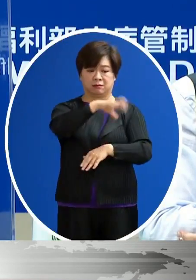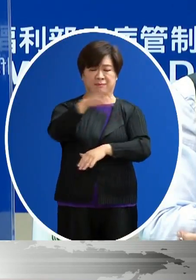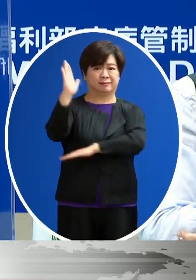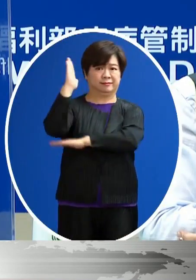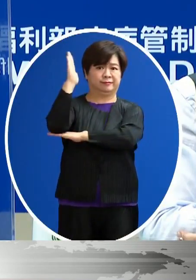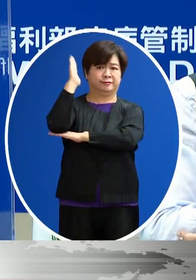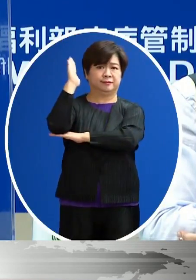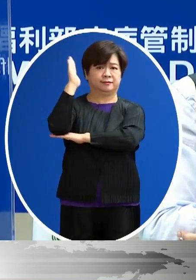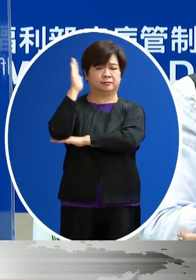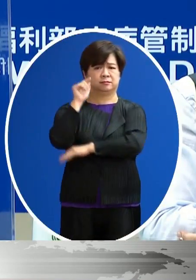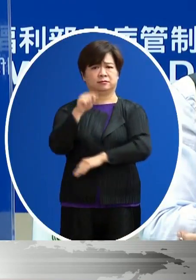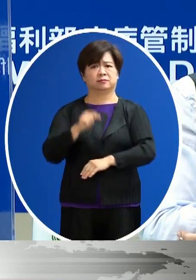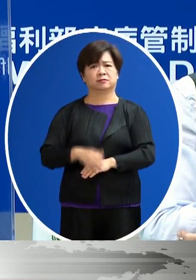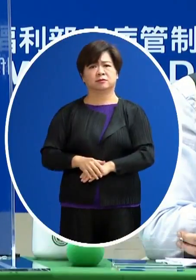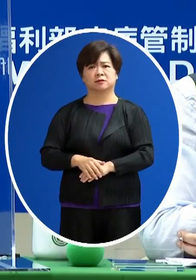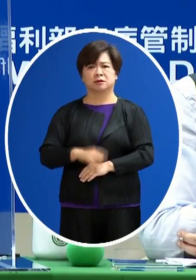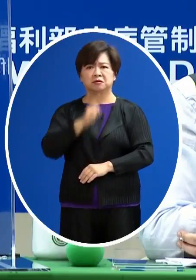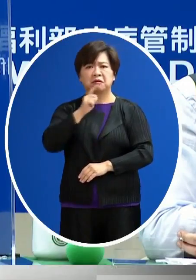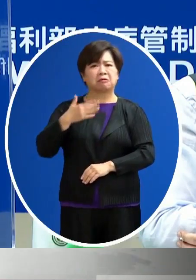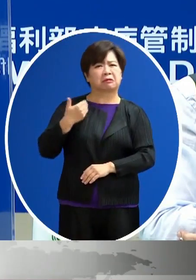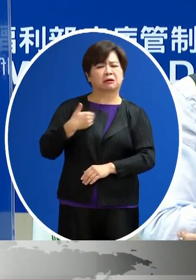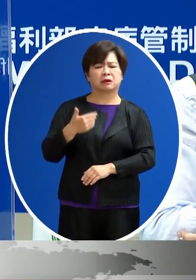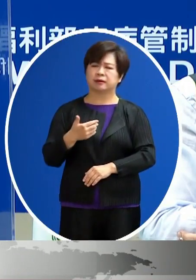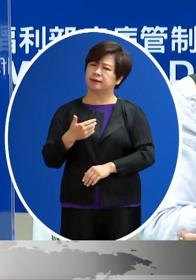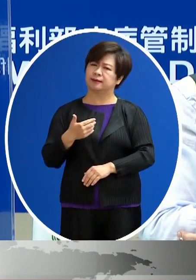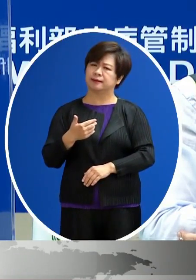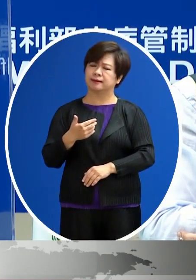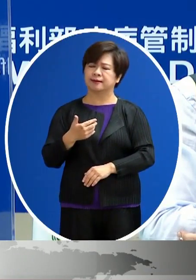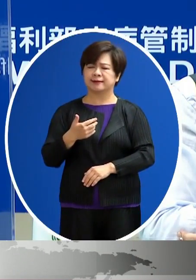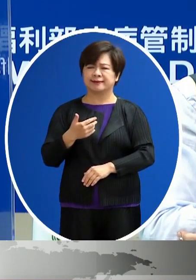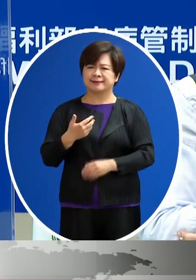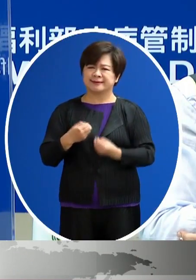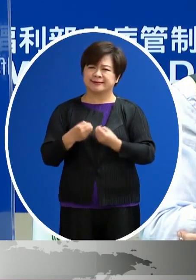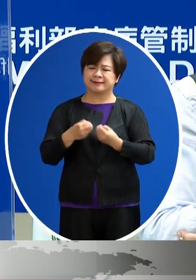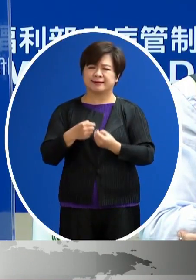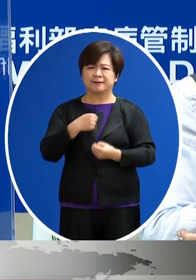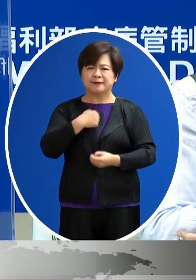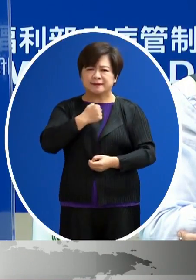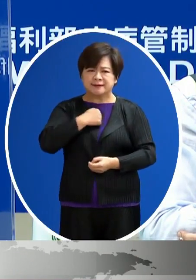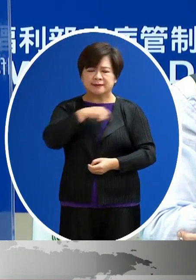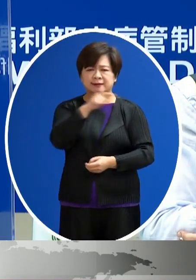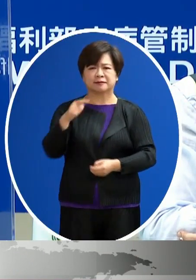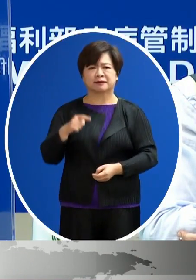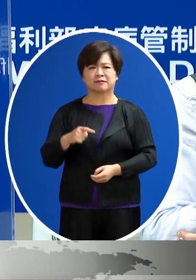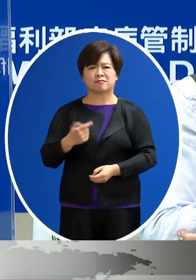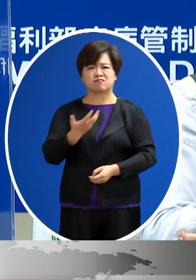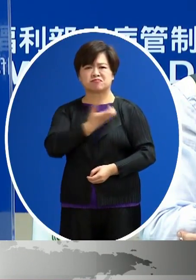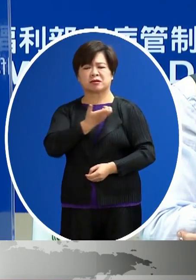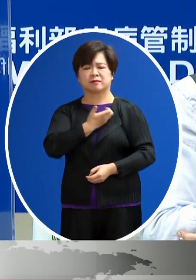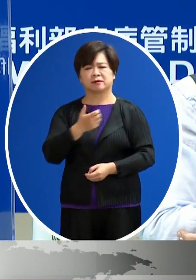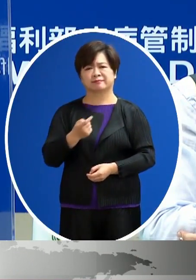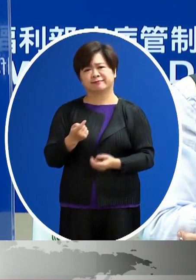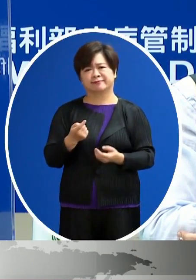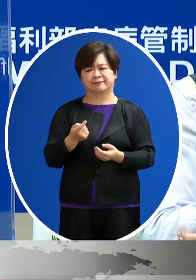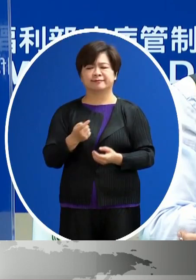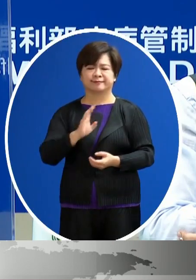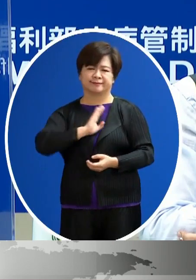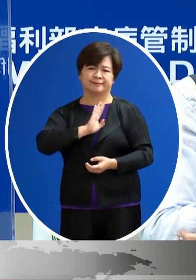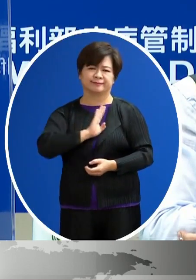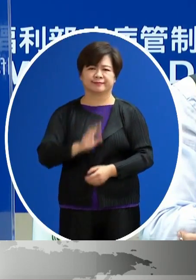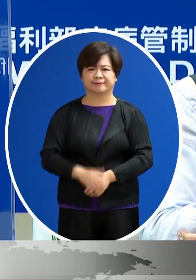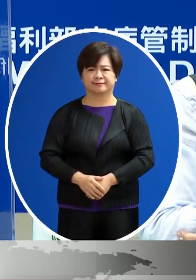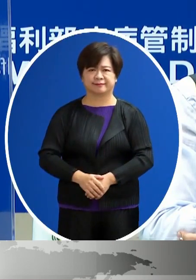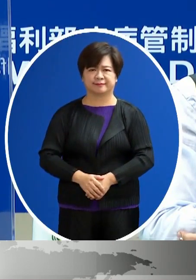Local governments can't say they didn't know the vaccines come in batches. Not being pleased about this outcome is how they feel, and